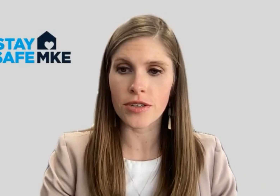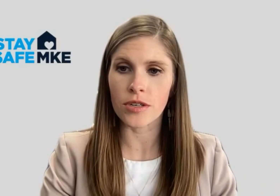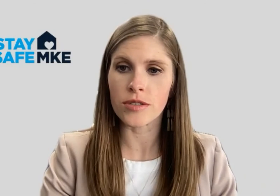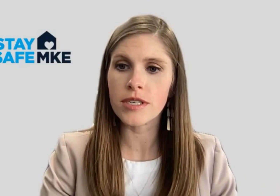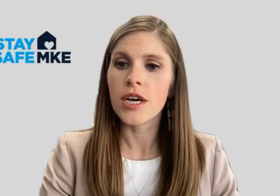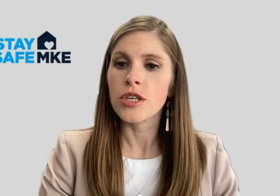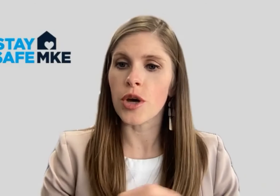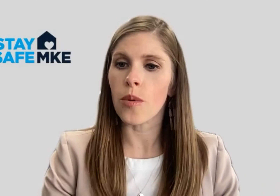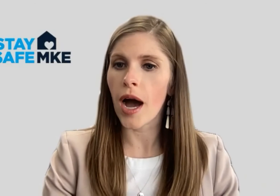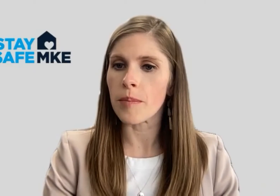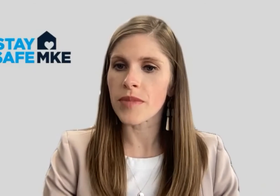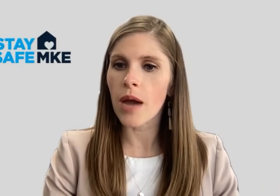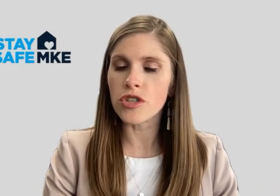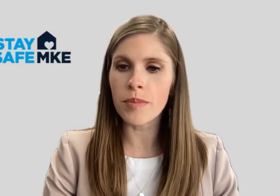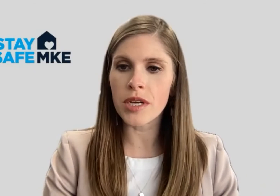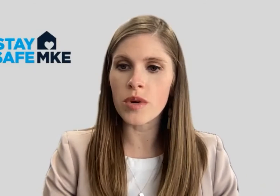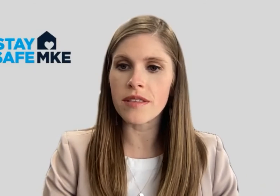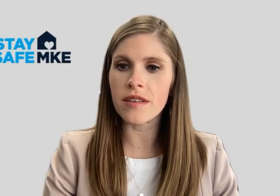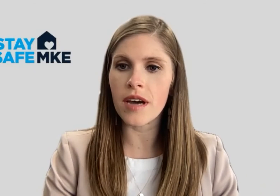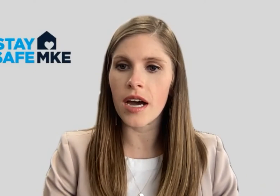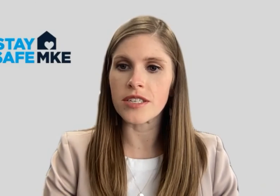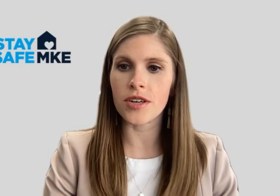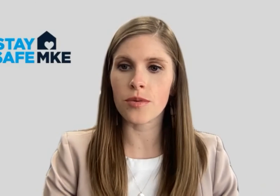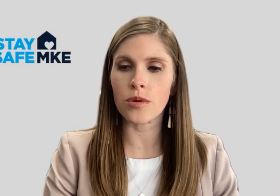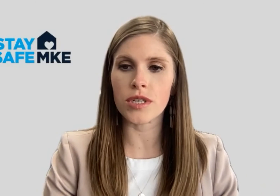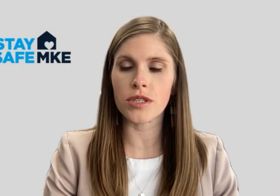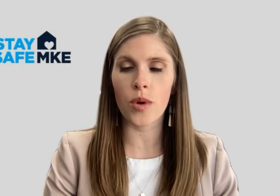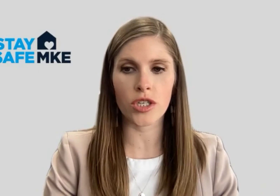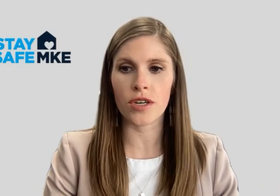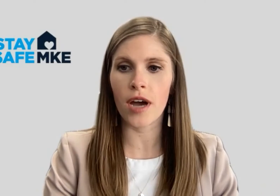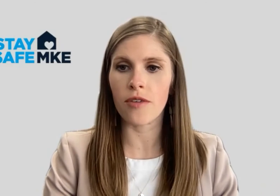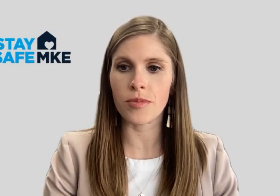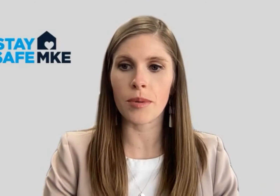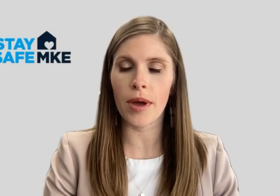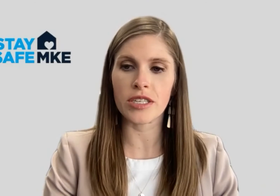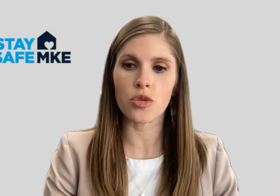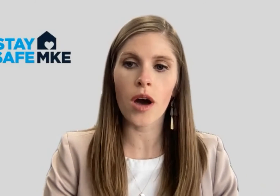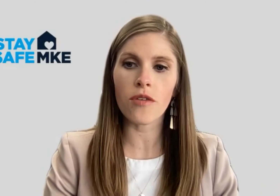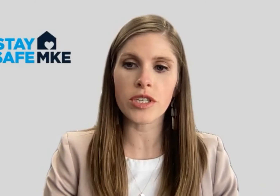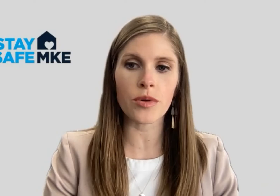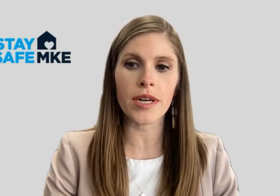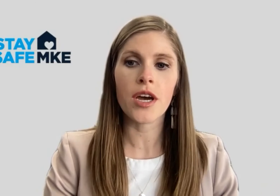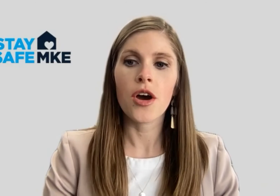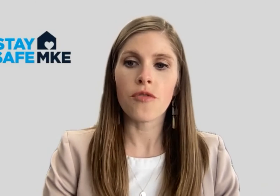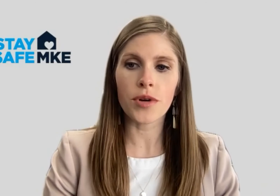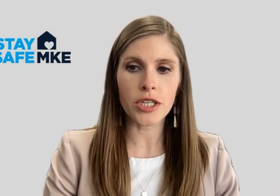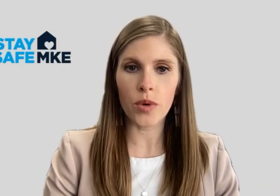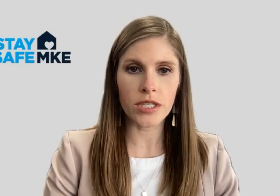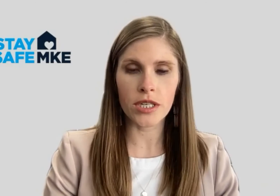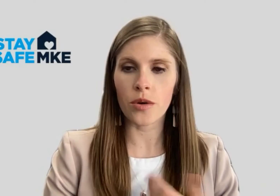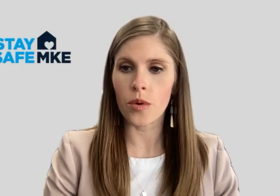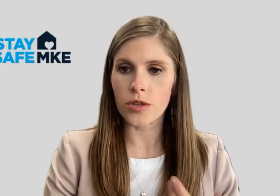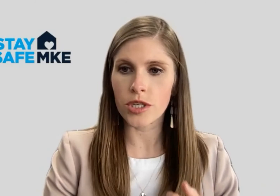holiday concerns. So I will jump in with Derek Rose's question from WISN 12. He's wondering, for